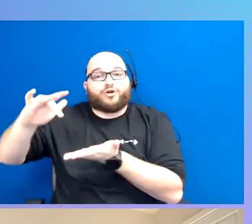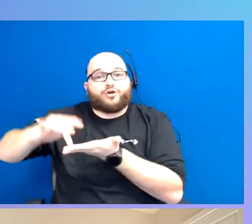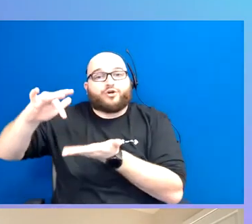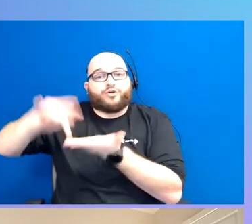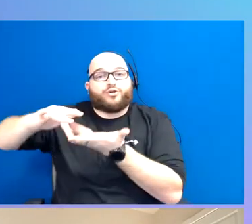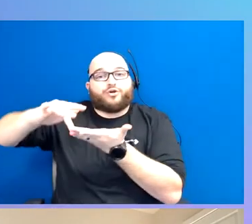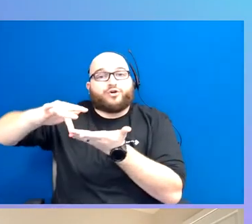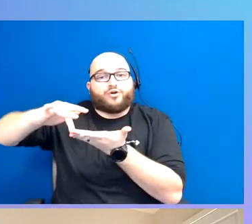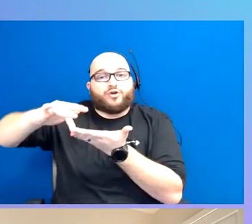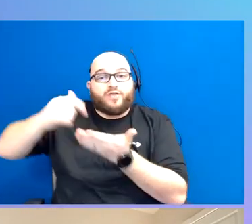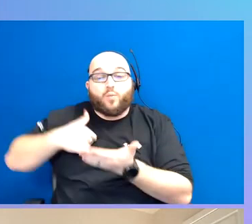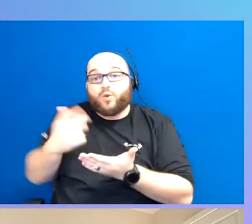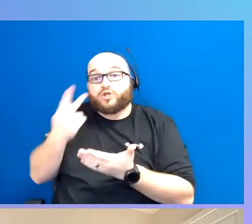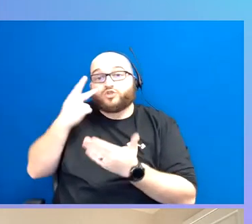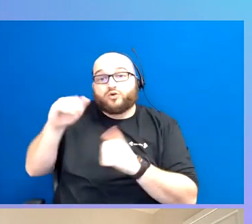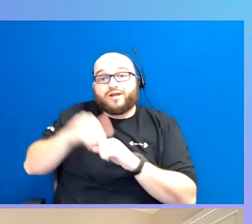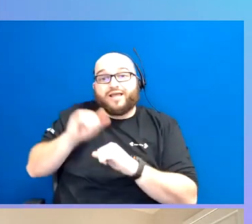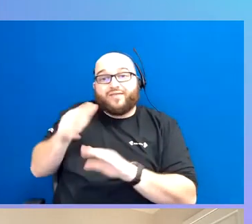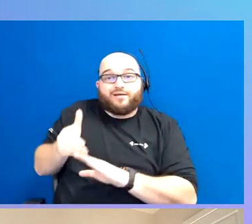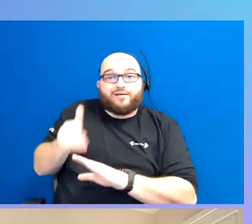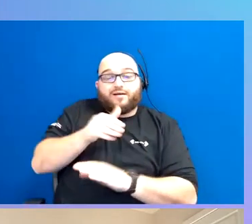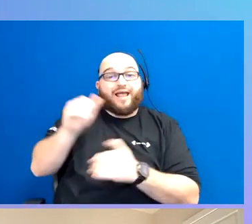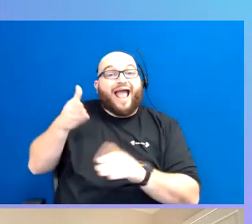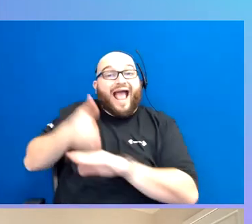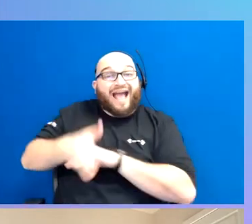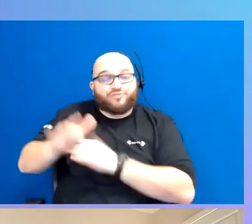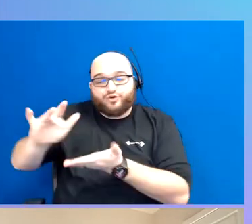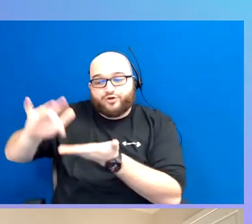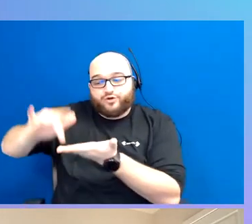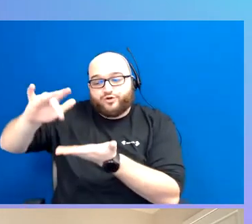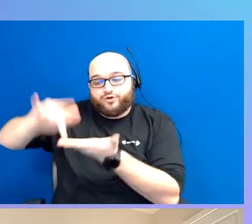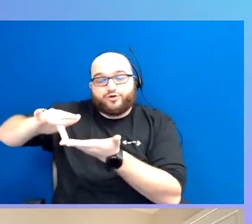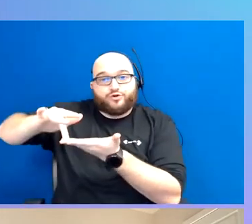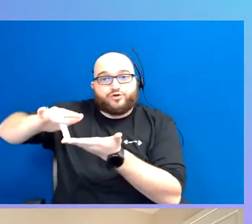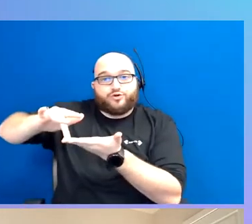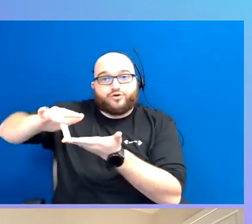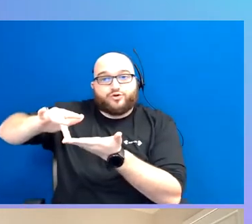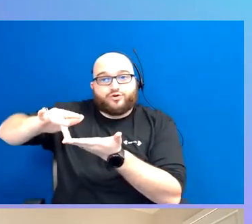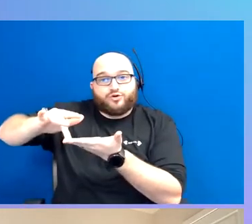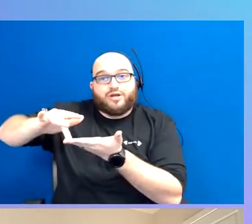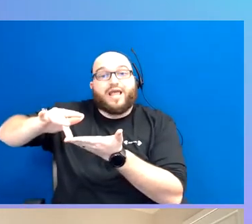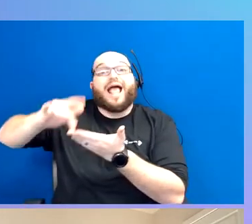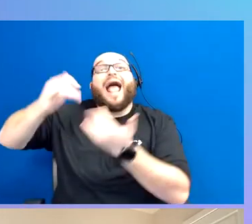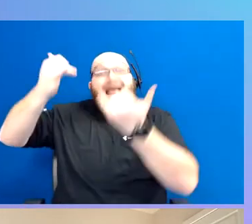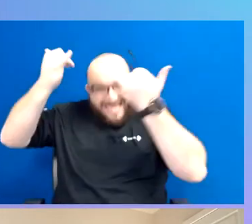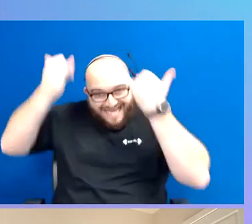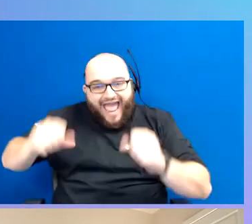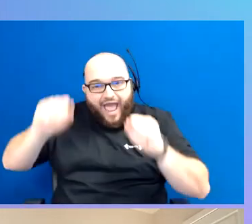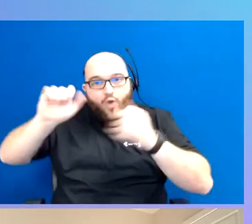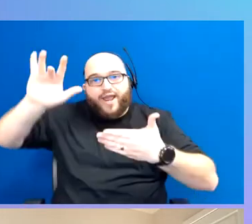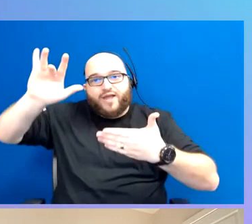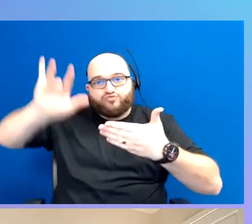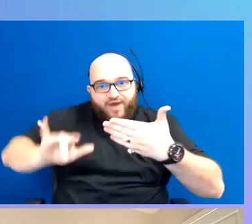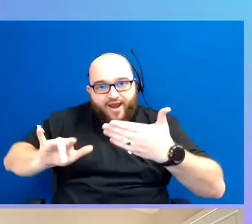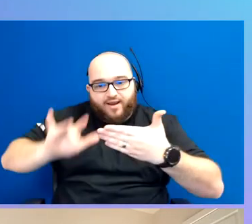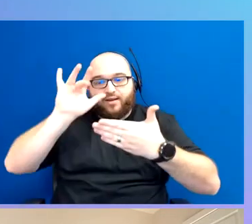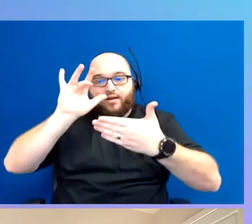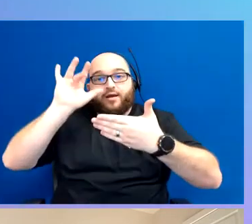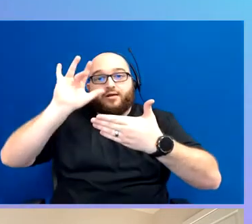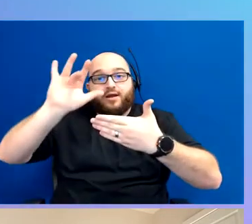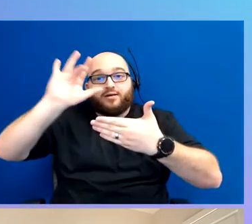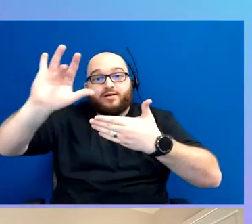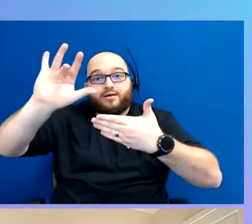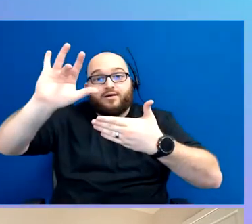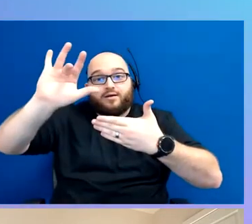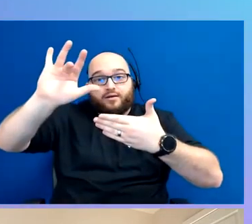the previous screenshots, even after double tapping, the user still has to drag a particular element from